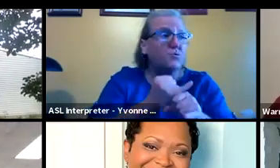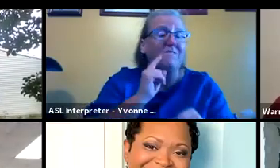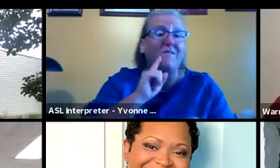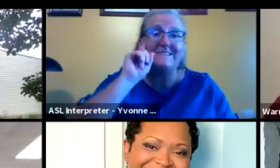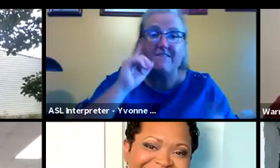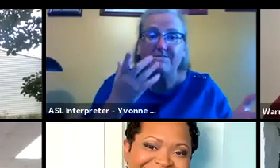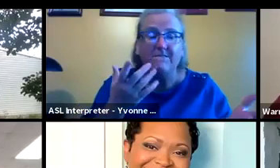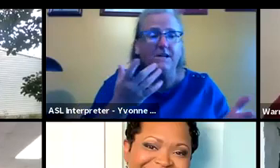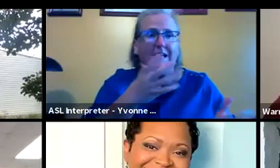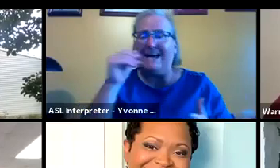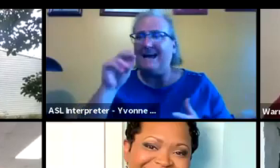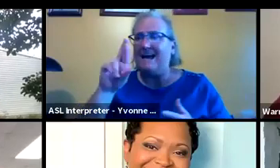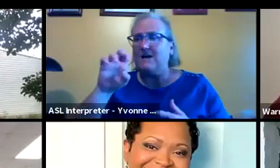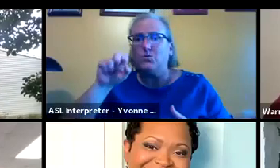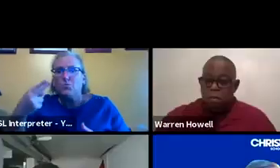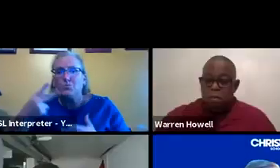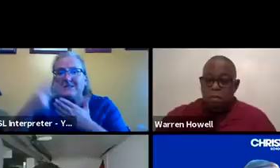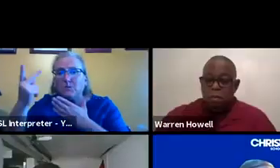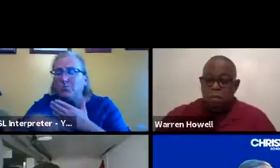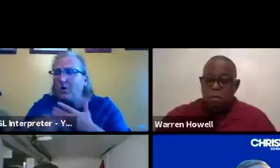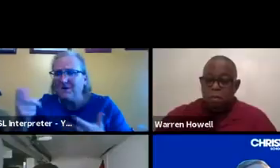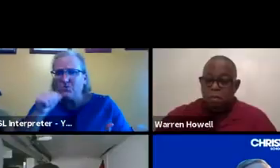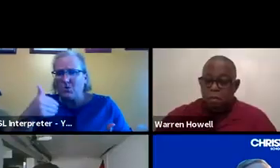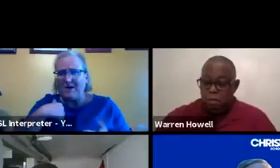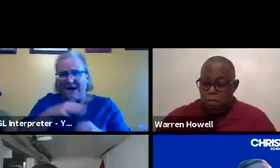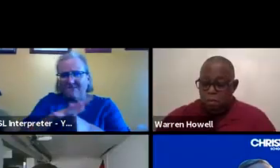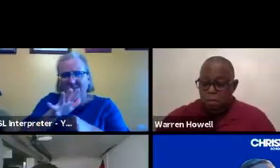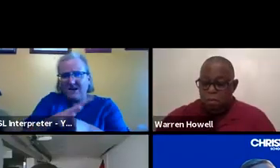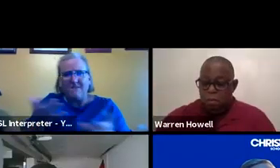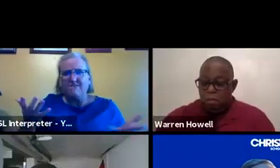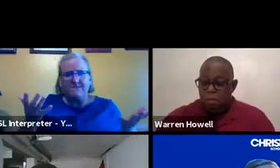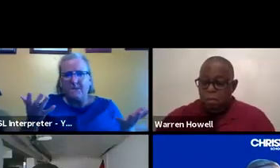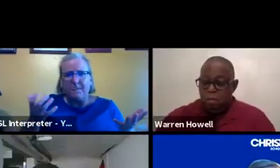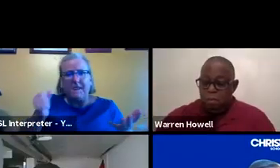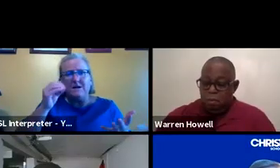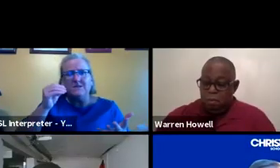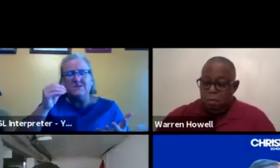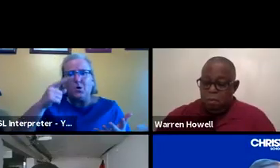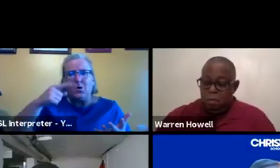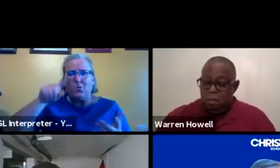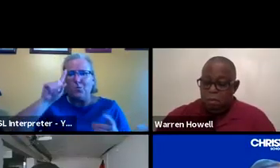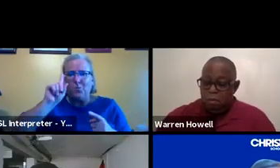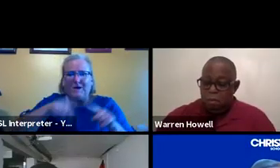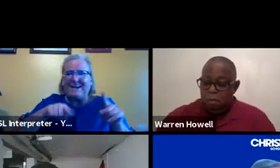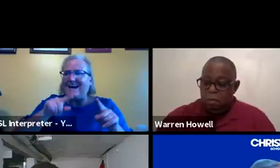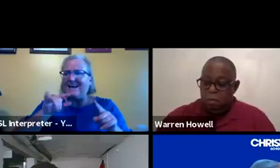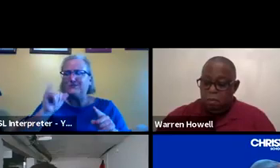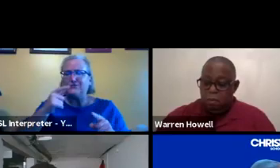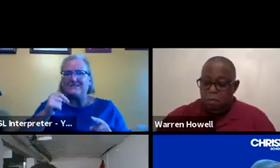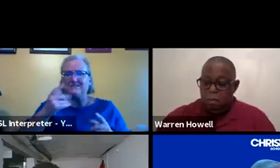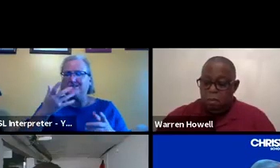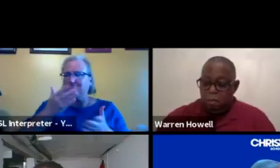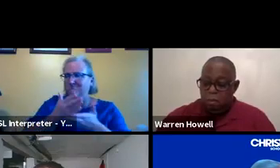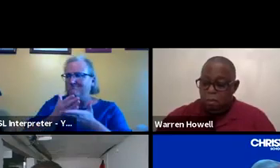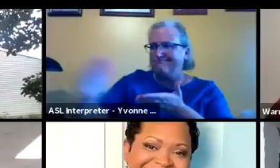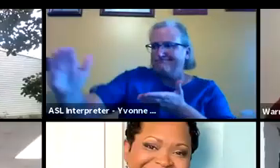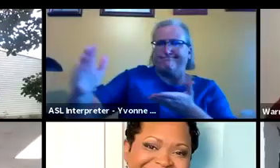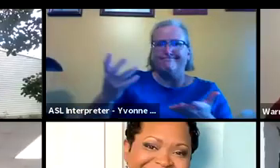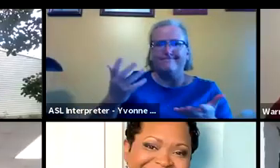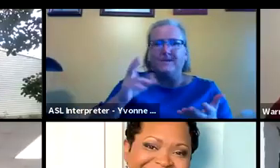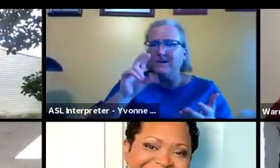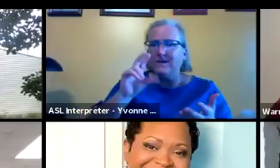in our district as well. The staff that serve these students cannot just be swapped out. These students deserve